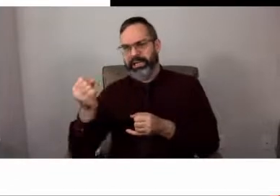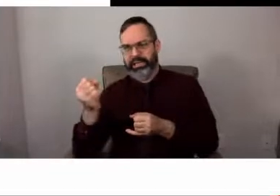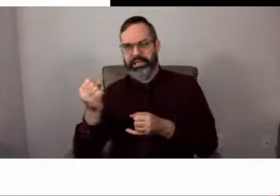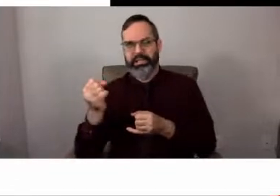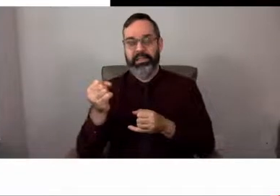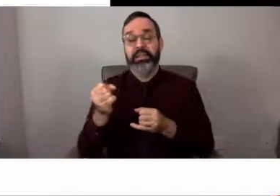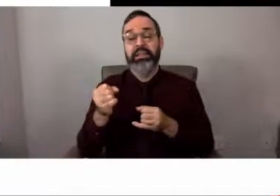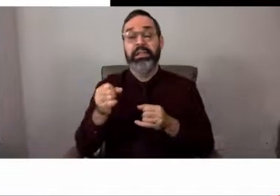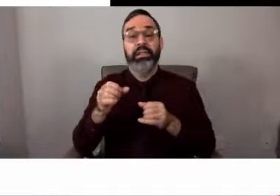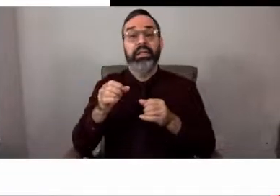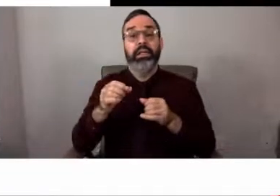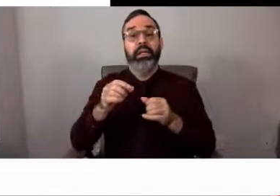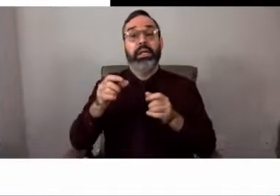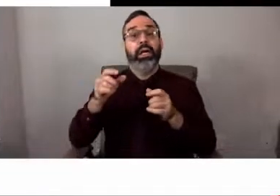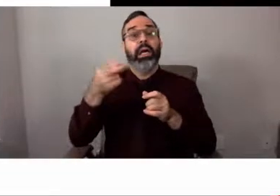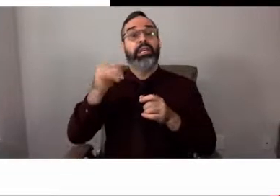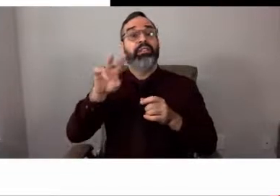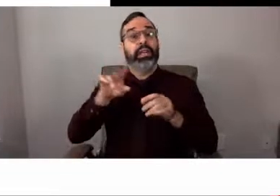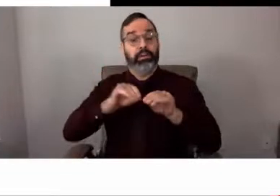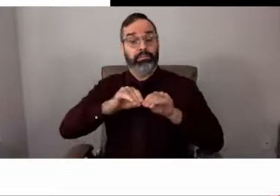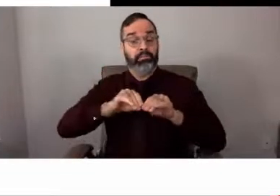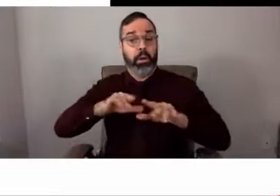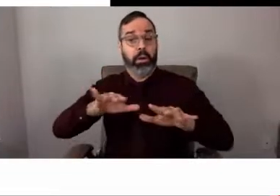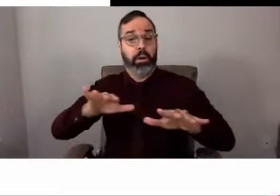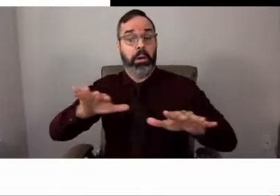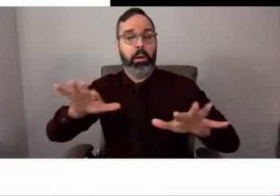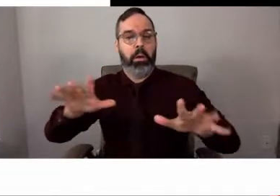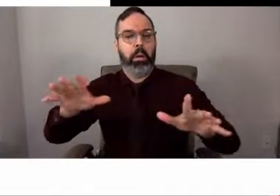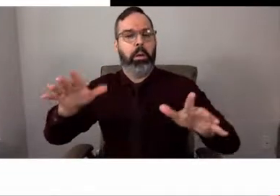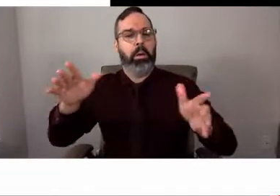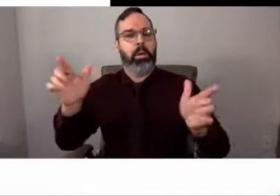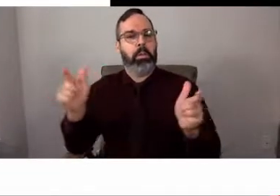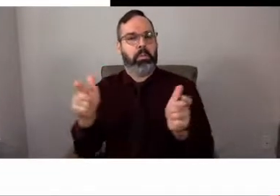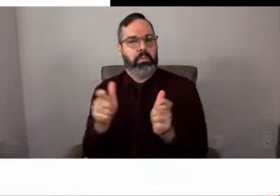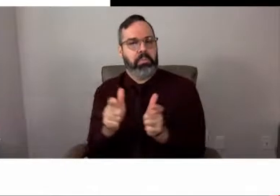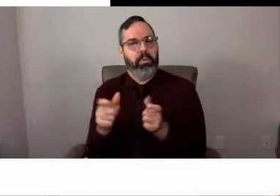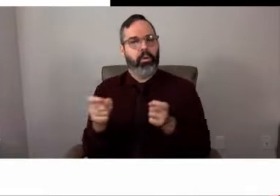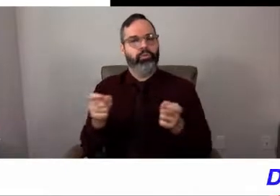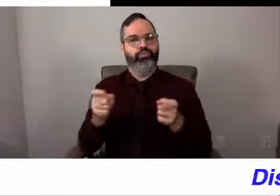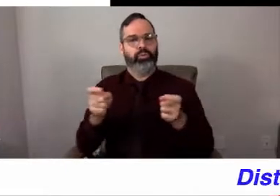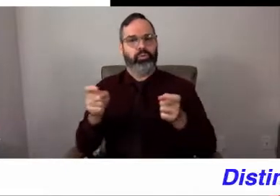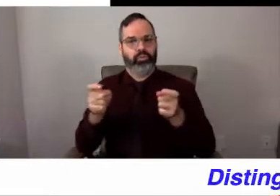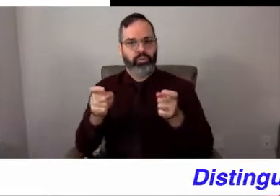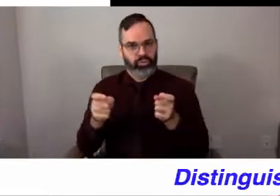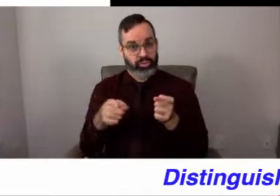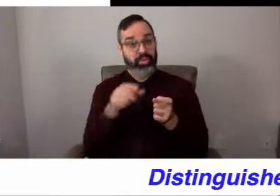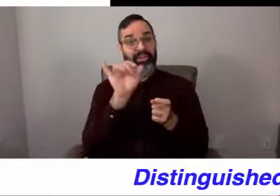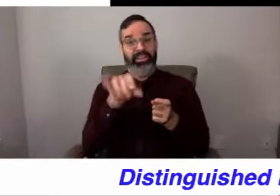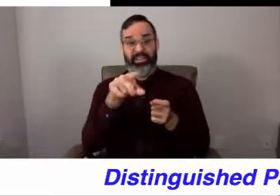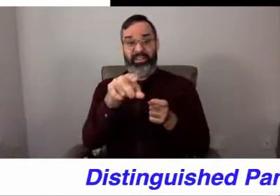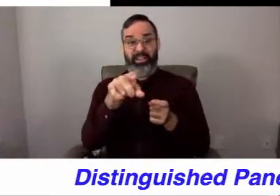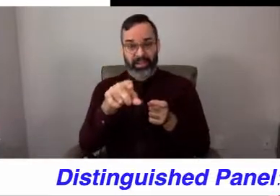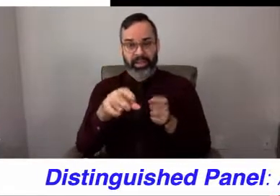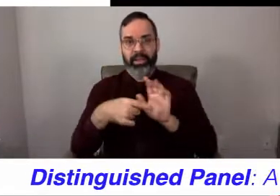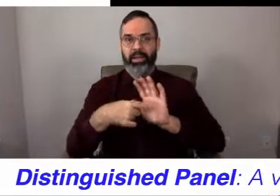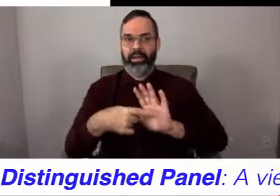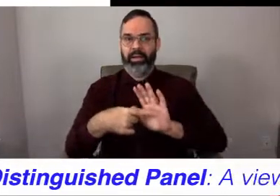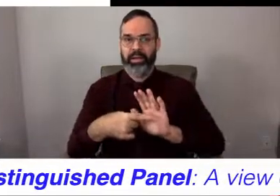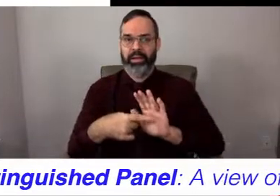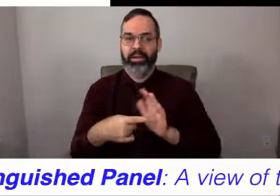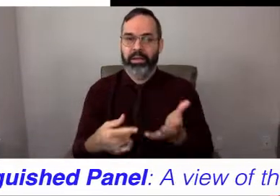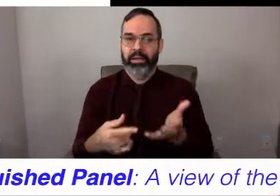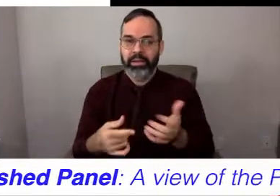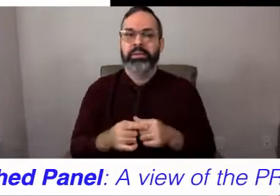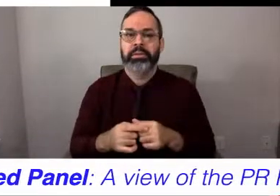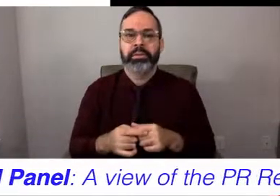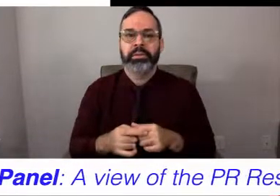been controlled. So let me mention that the WHO in 2015 said